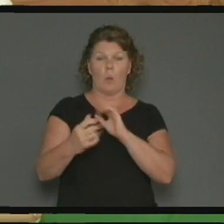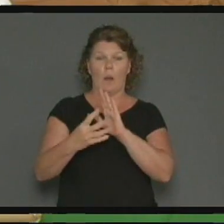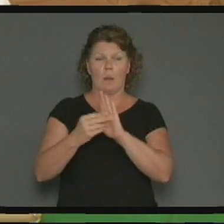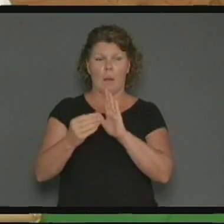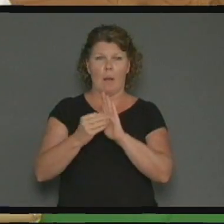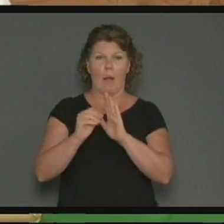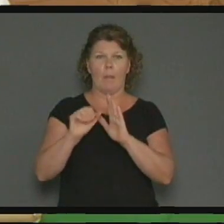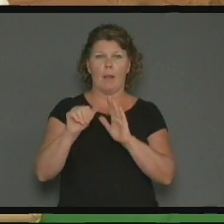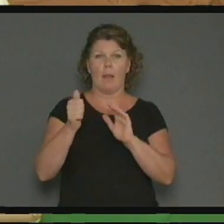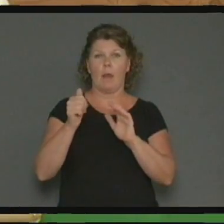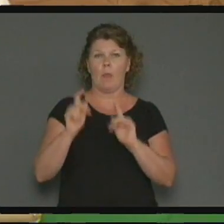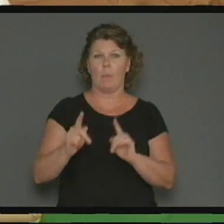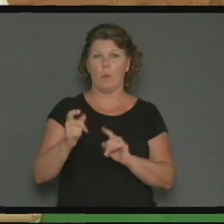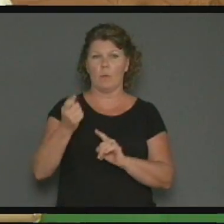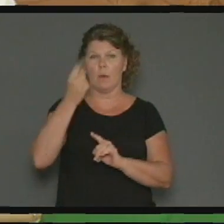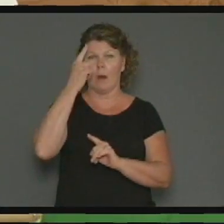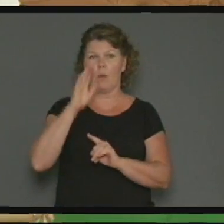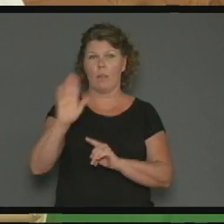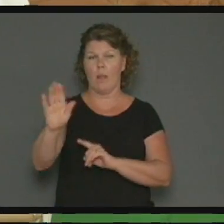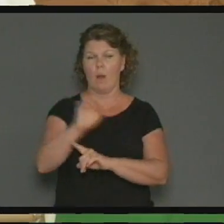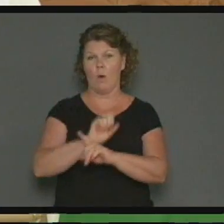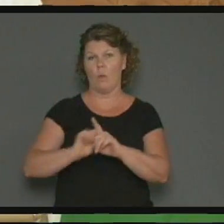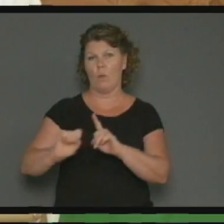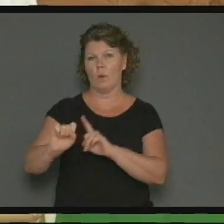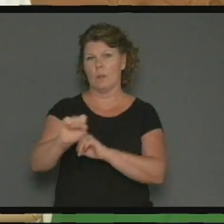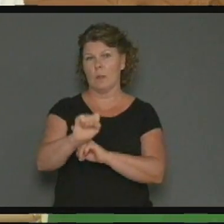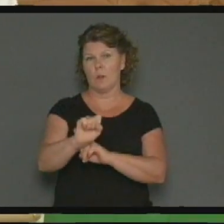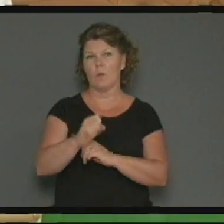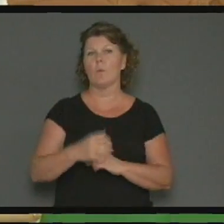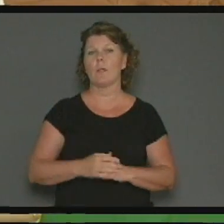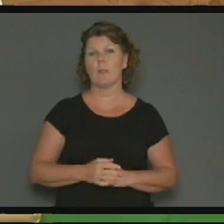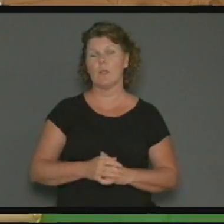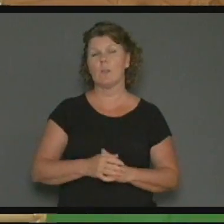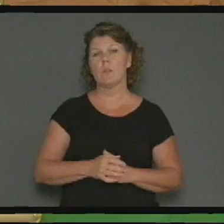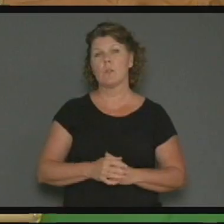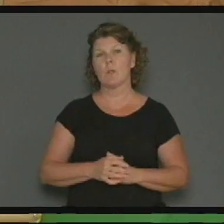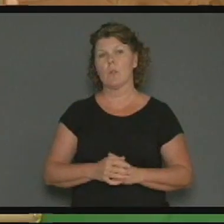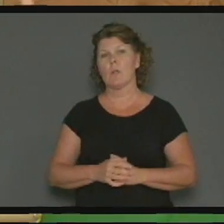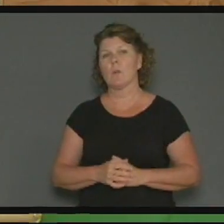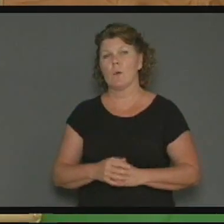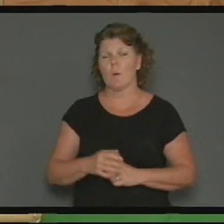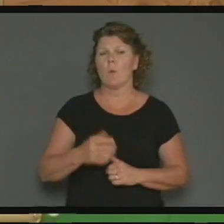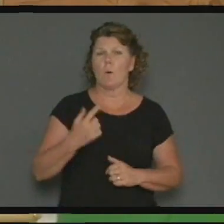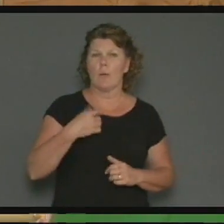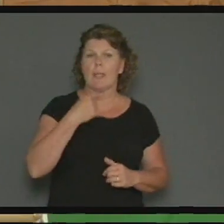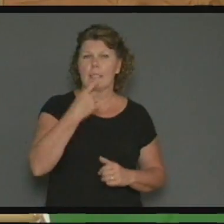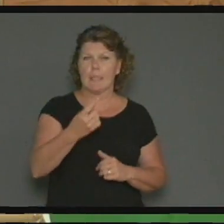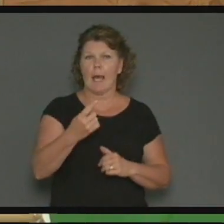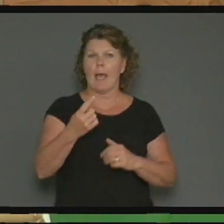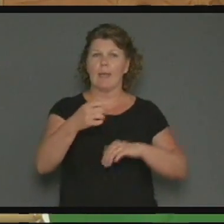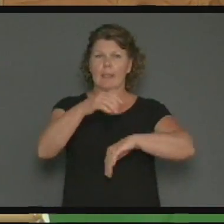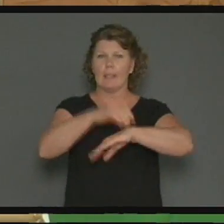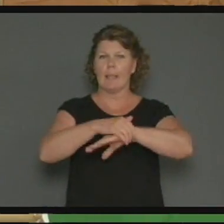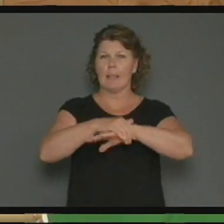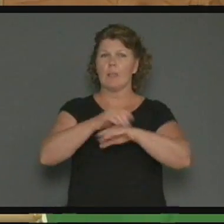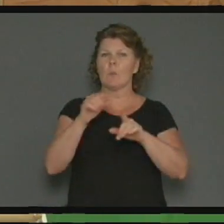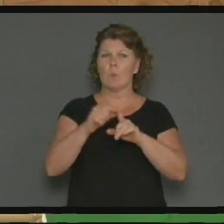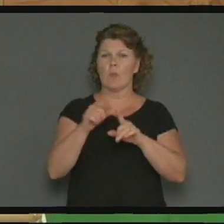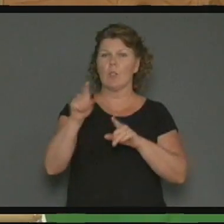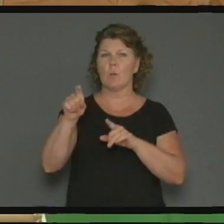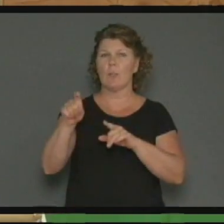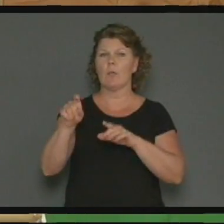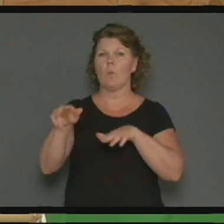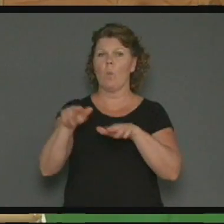what they're going through or to understand where they're coming from. We'll tell them to walk in his or her